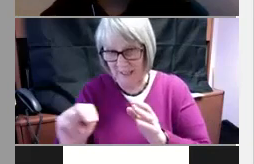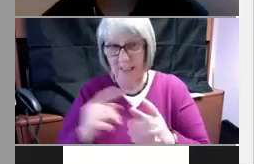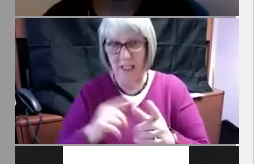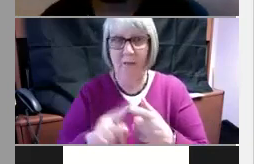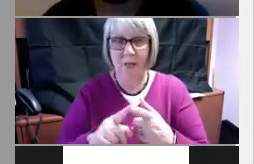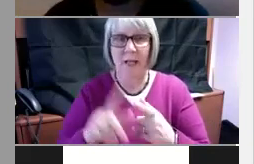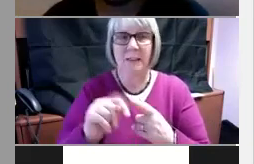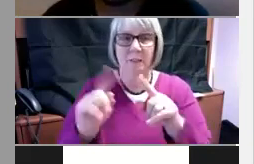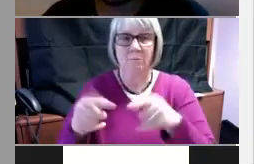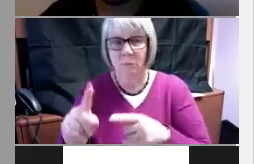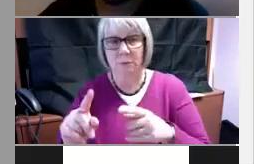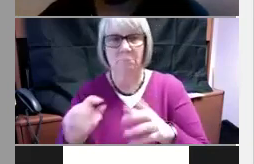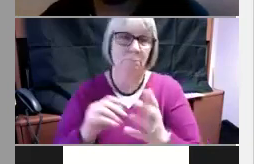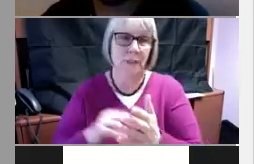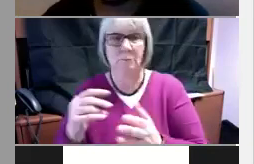by 2.